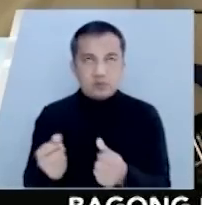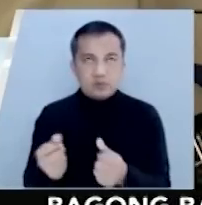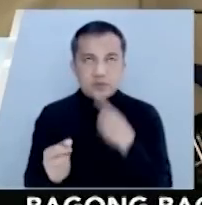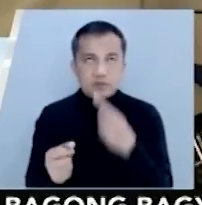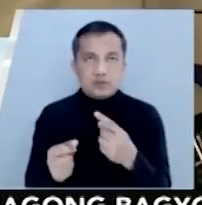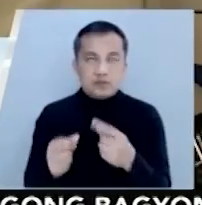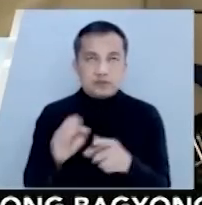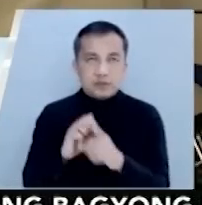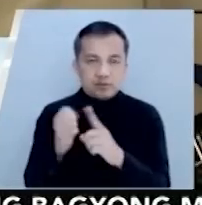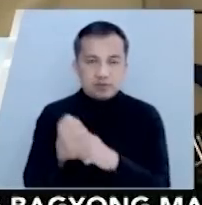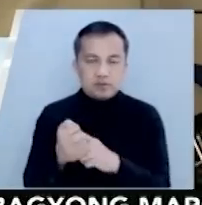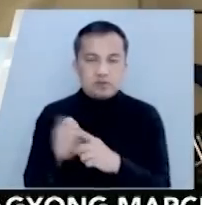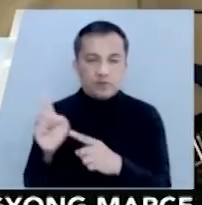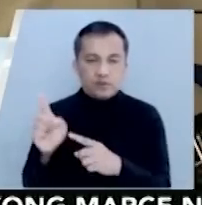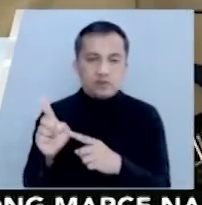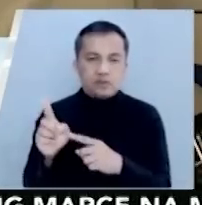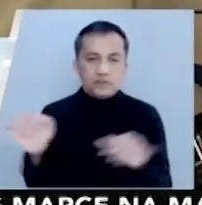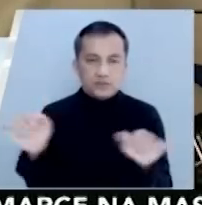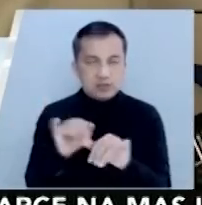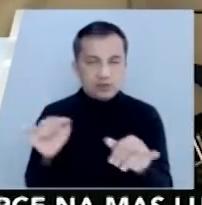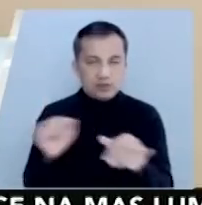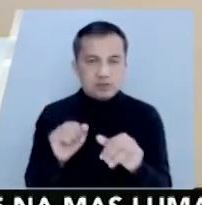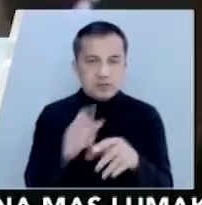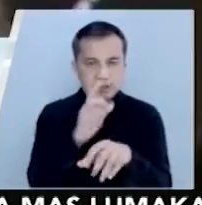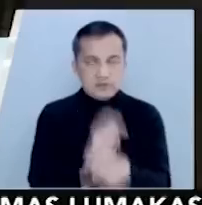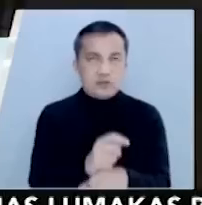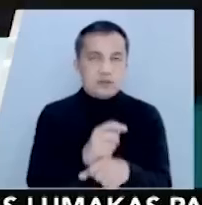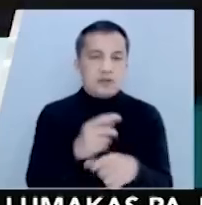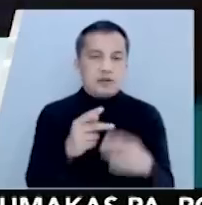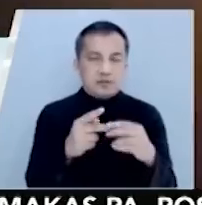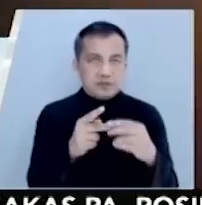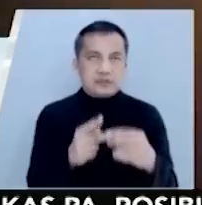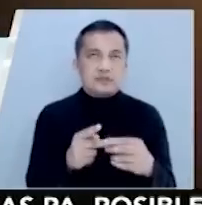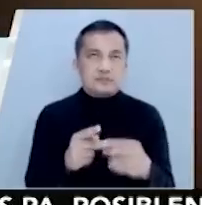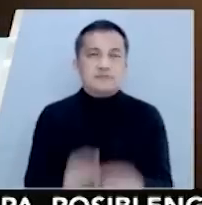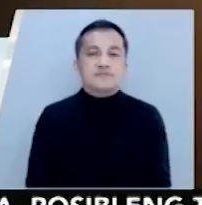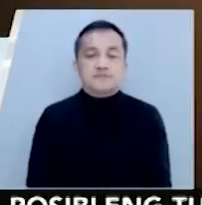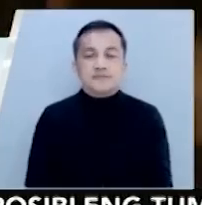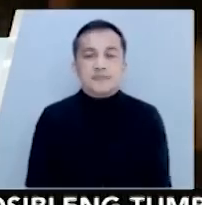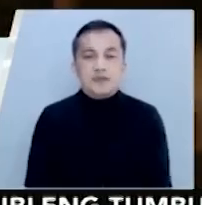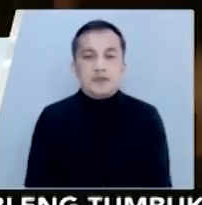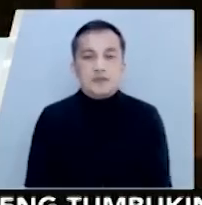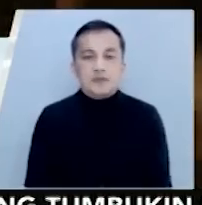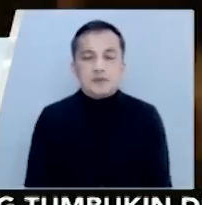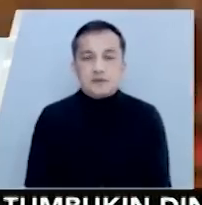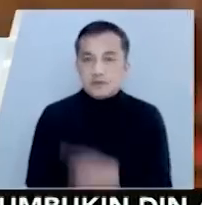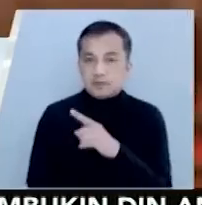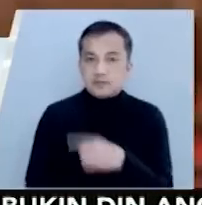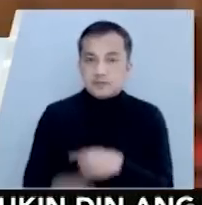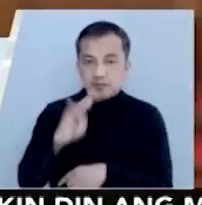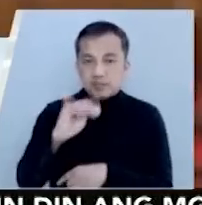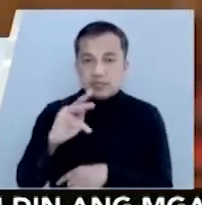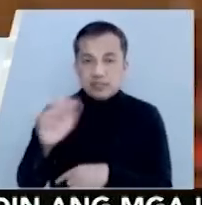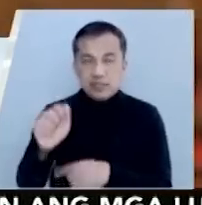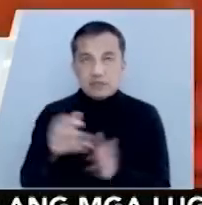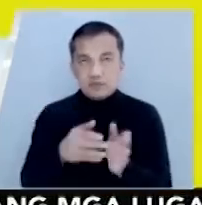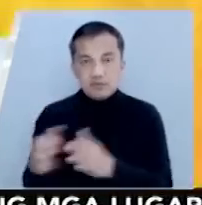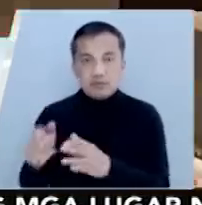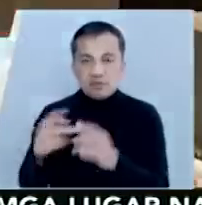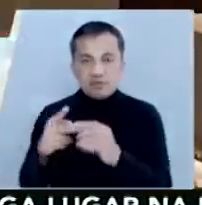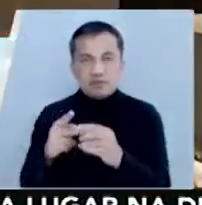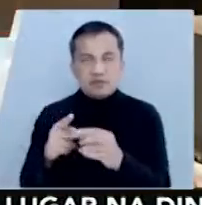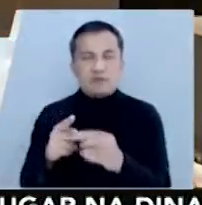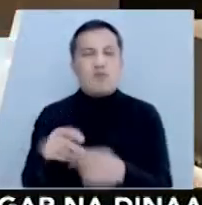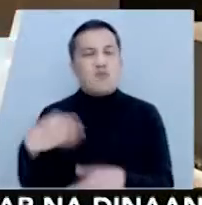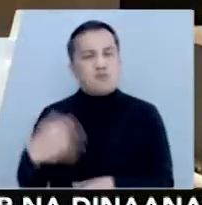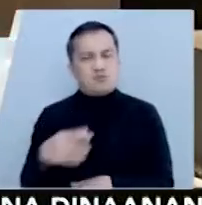property niya is almost the same with our traditional plastics. From bacteria to plastic? Sounds promising!